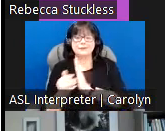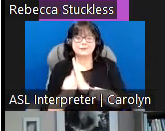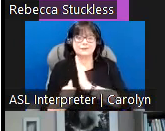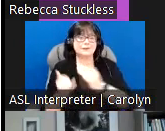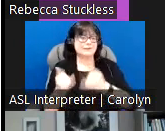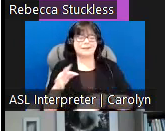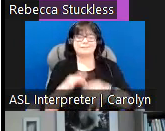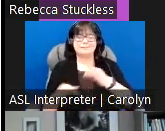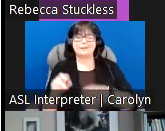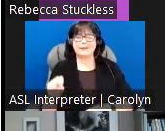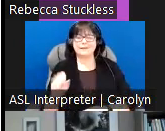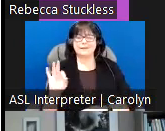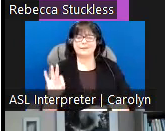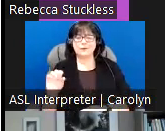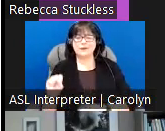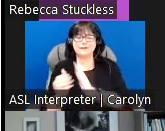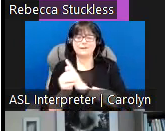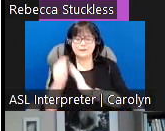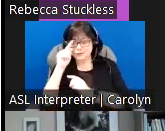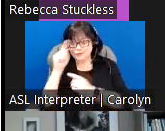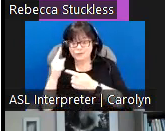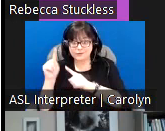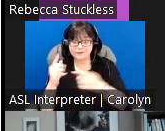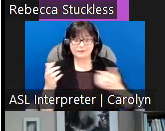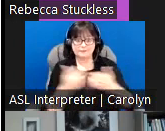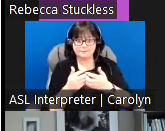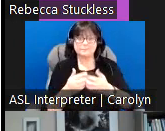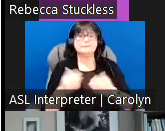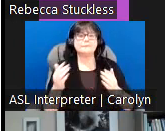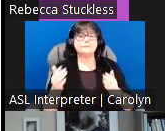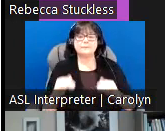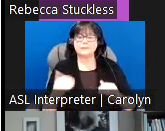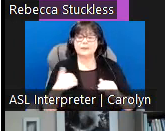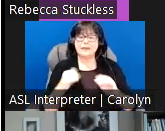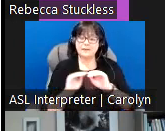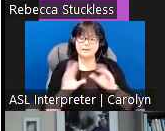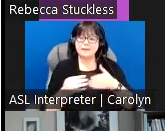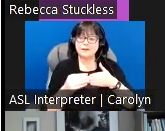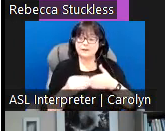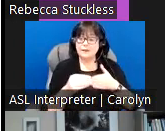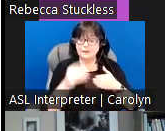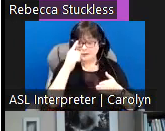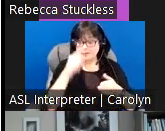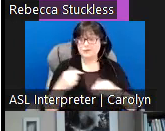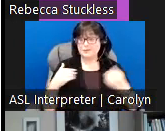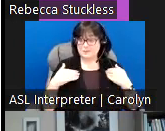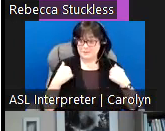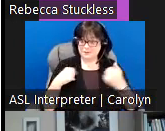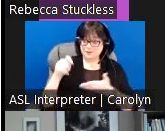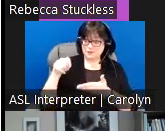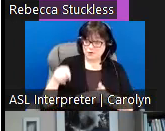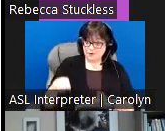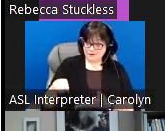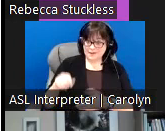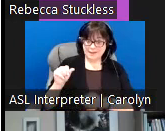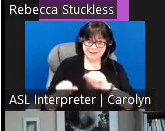success. There are clear guidelines provided for administering and scoring the assessments. There are placement tests and